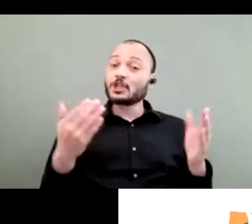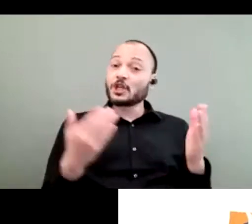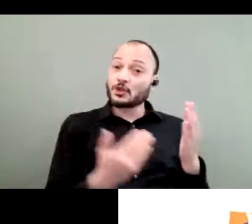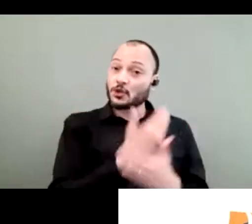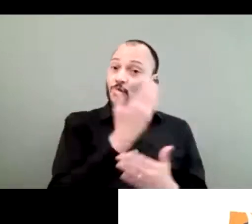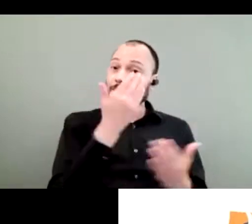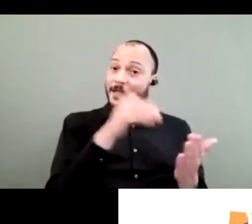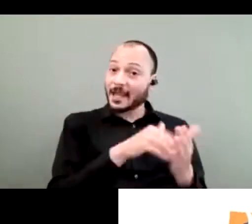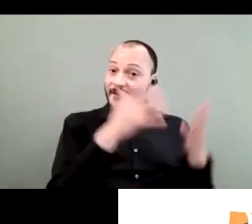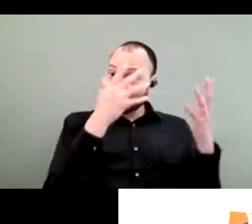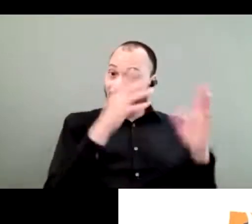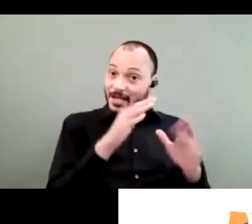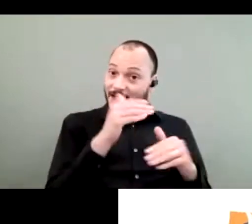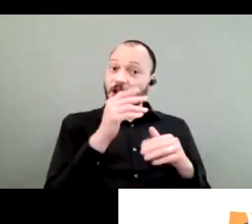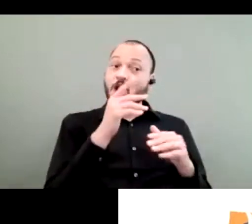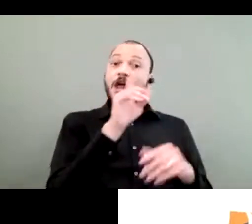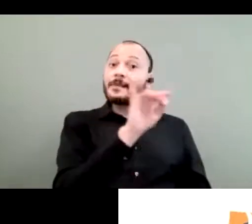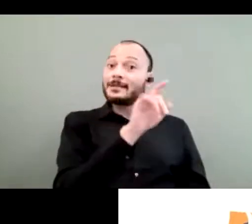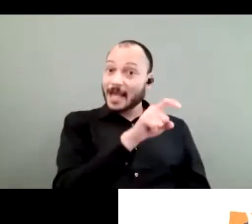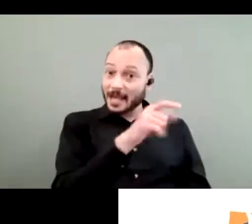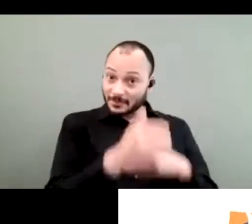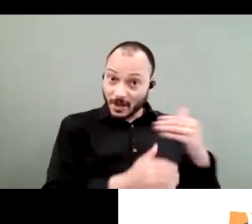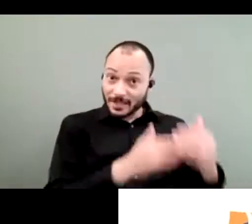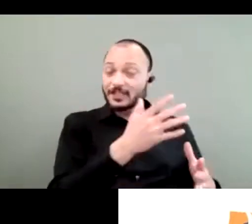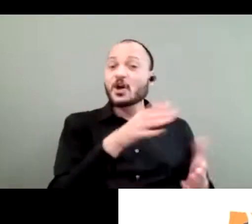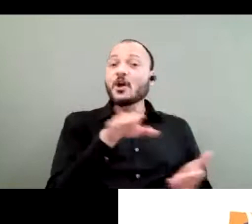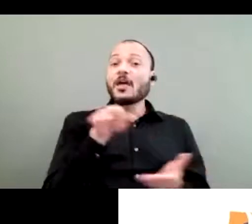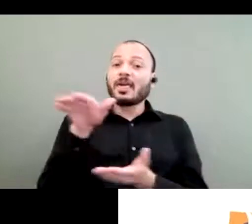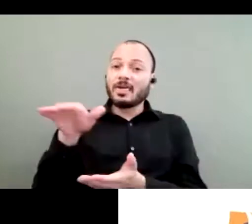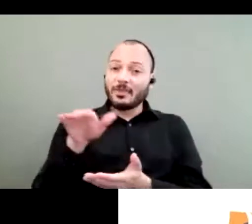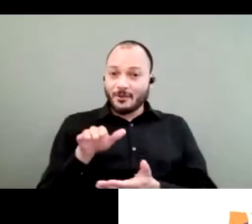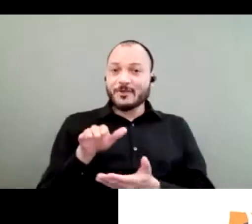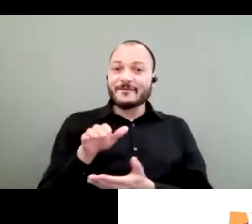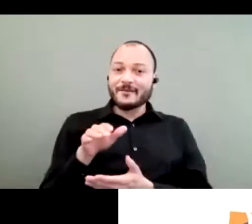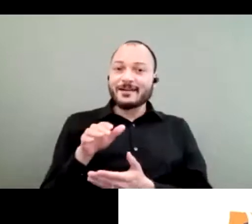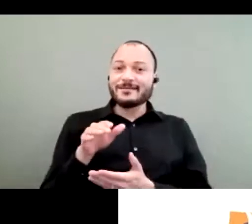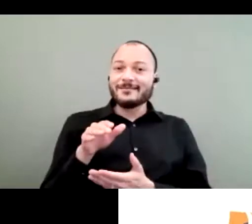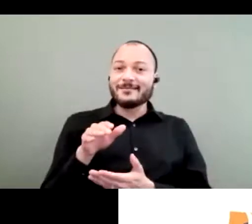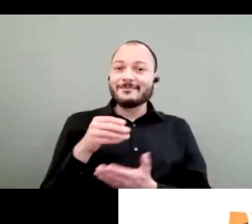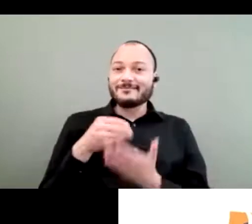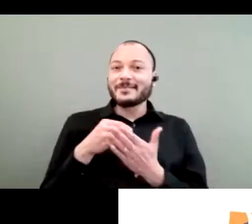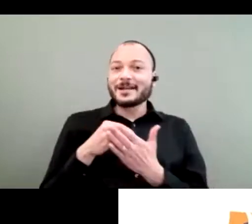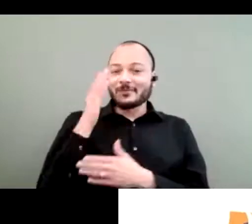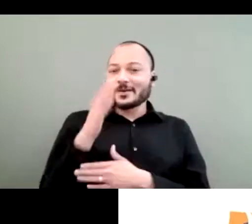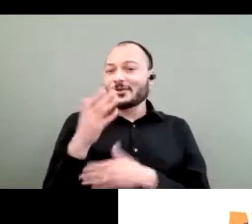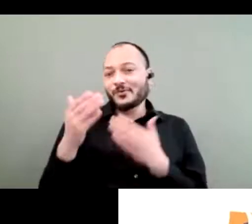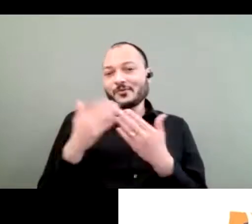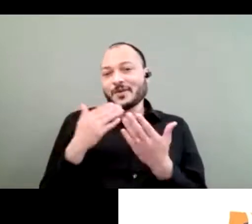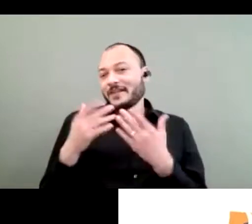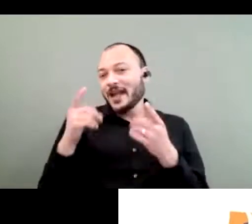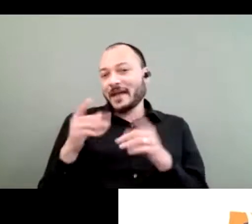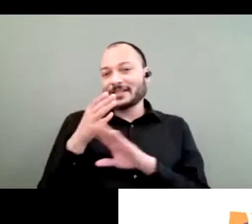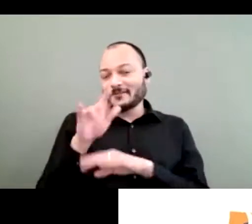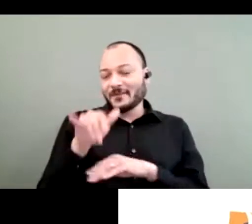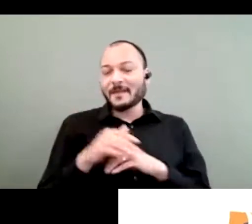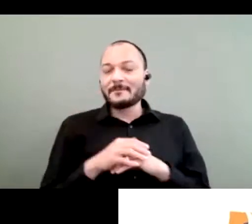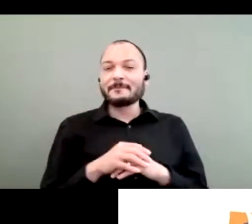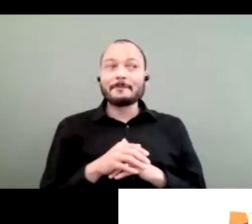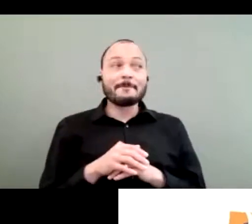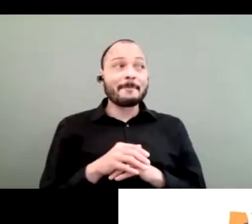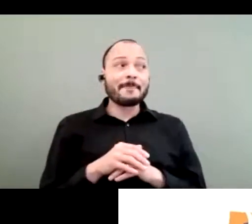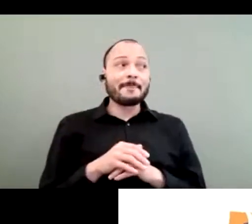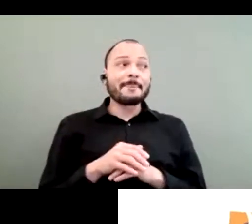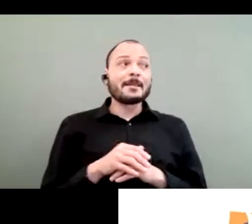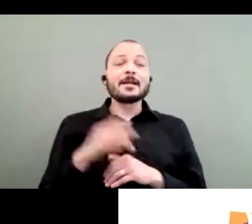get processed and you'll receive your refund or whatever thing comes after that. Let's